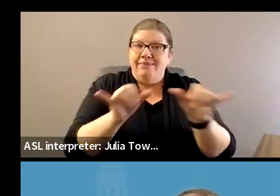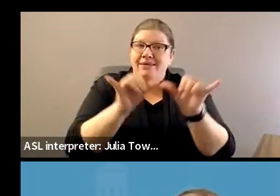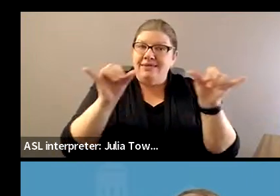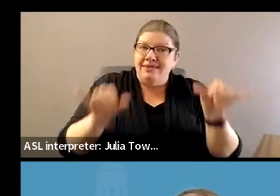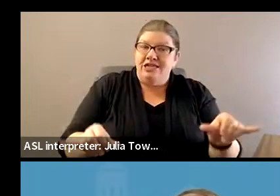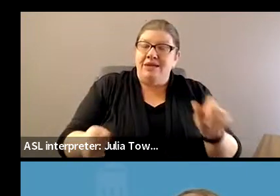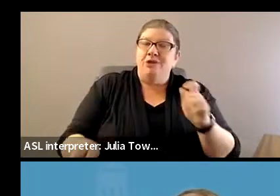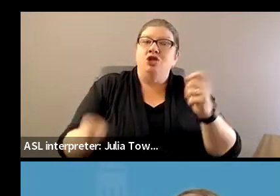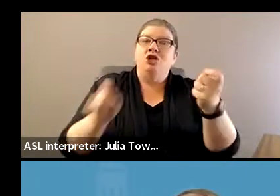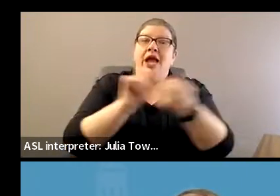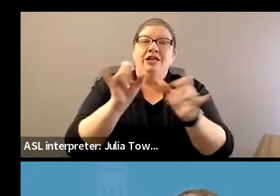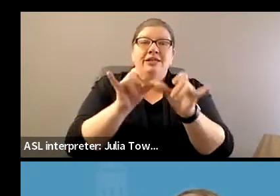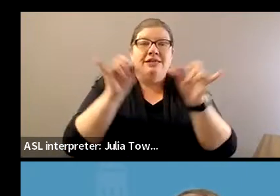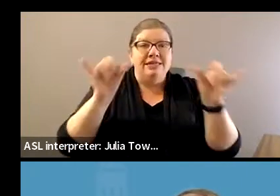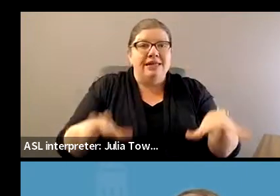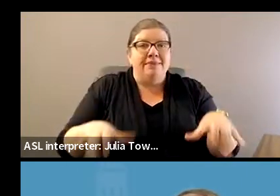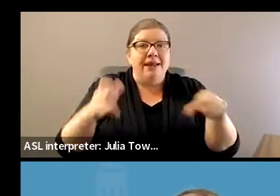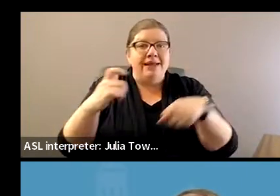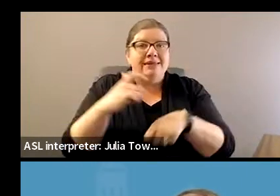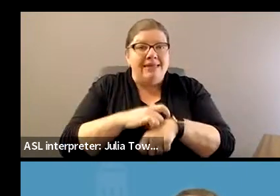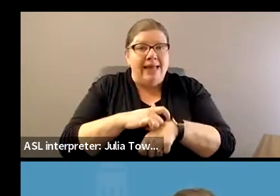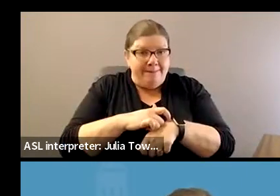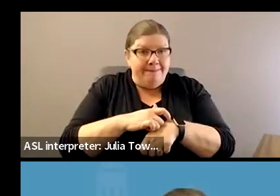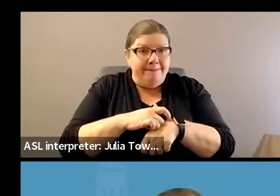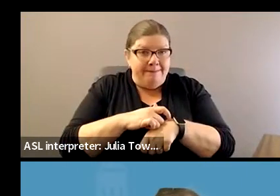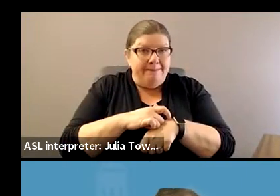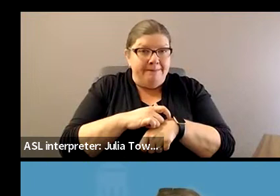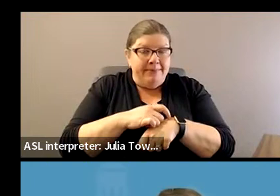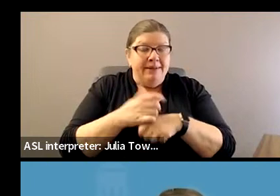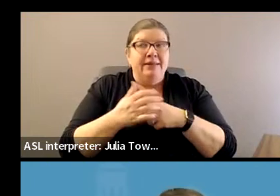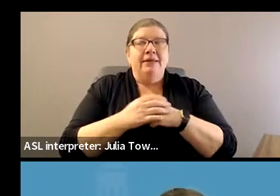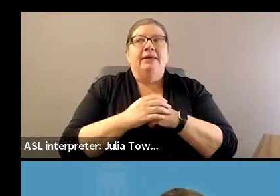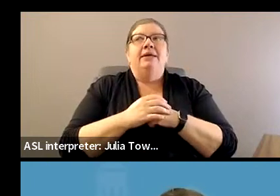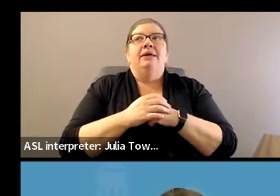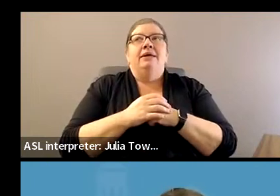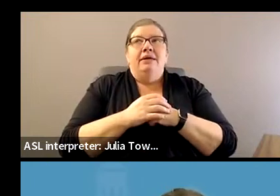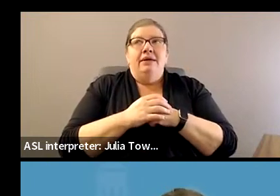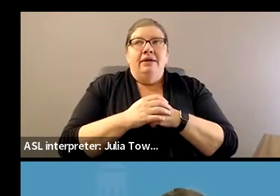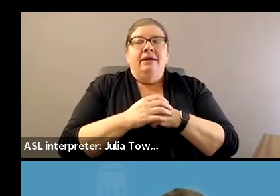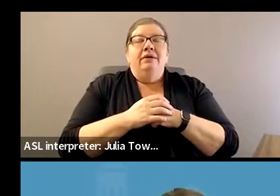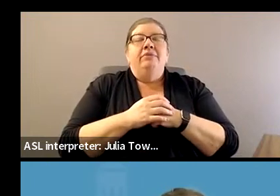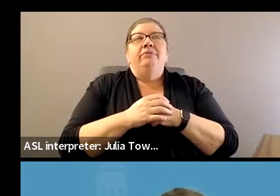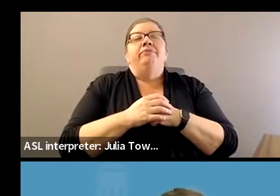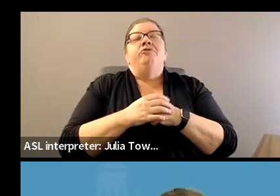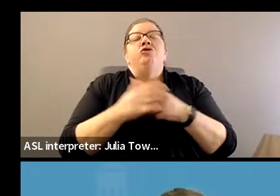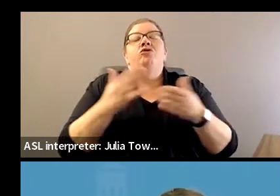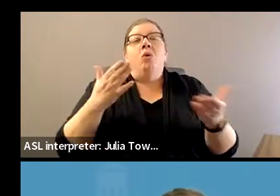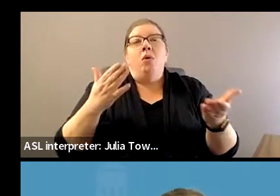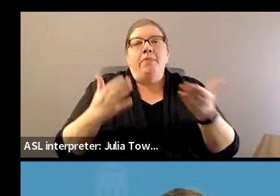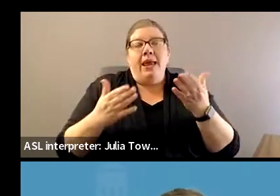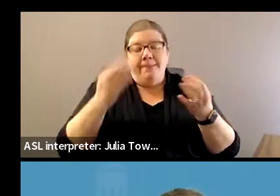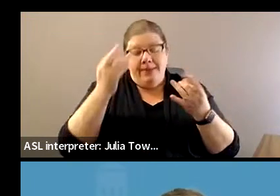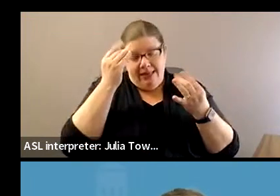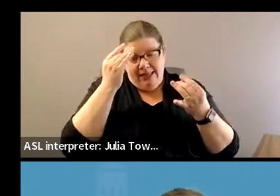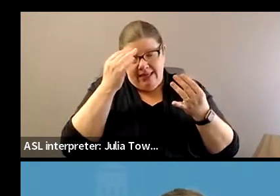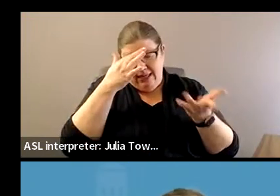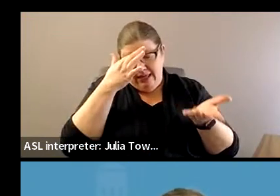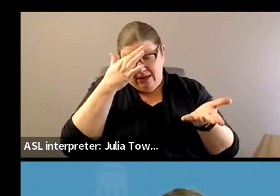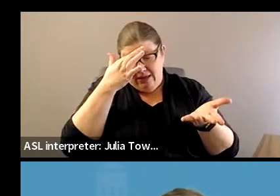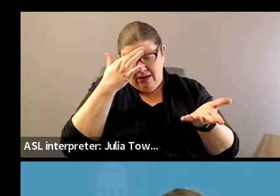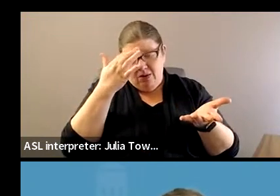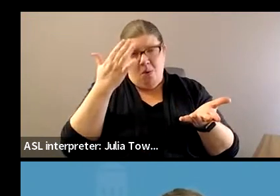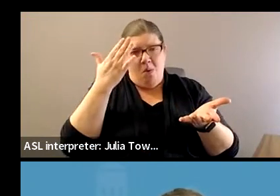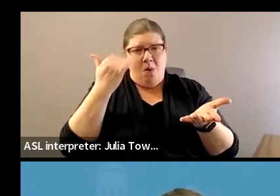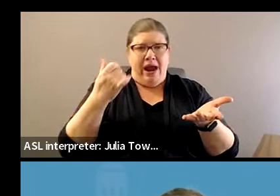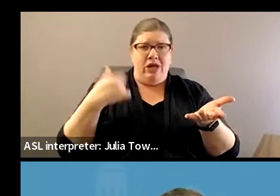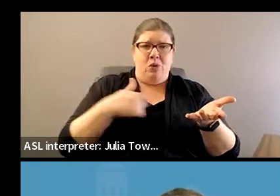does take time. And so folks, may be thinking, well, why do we even